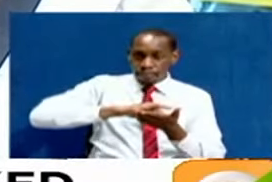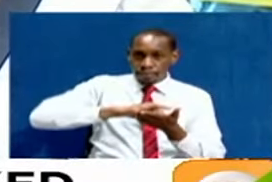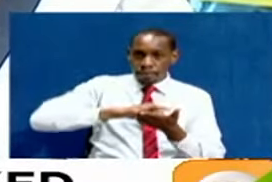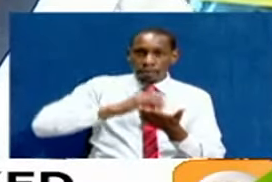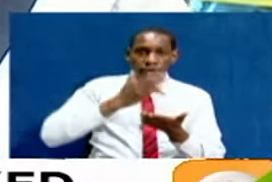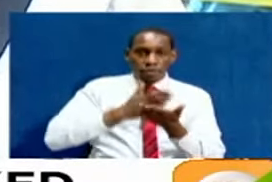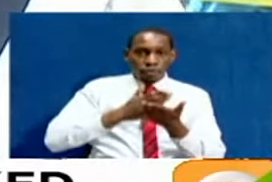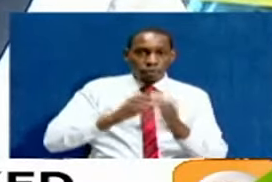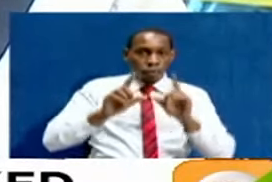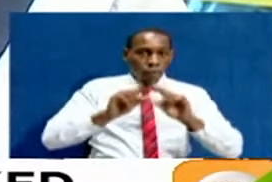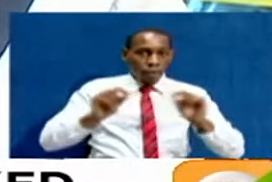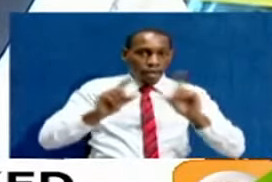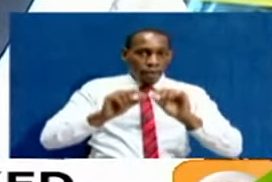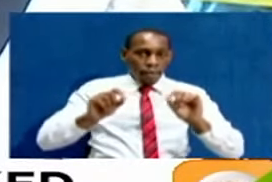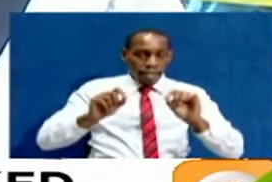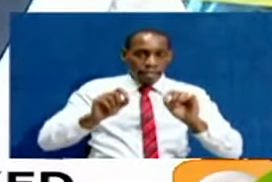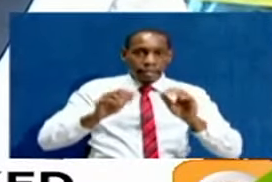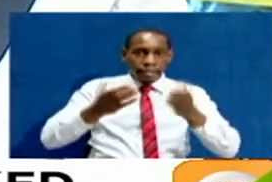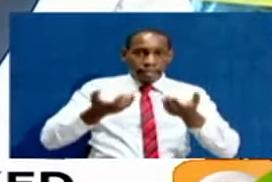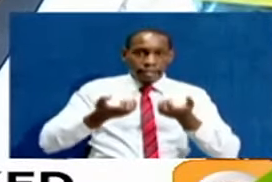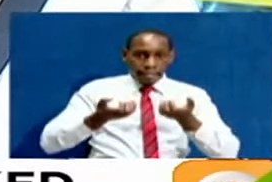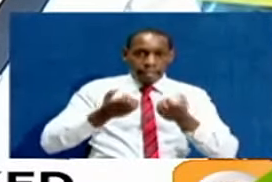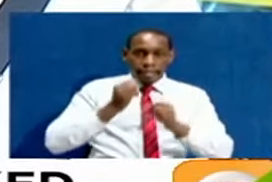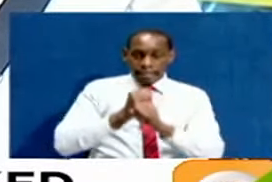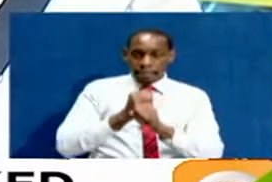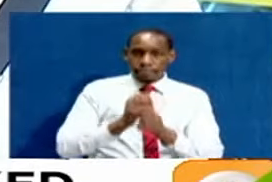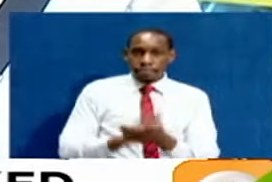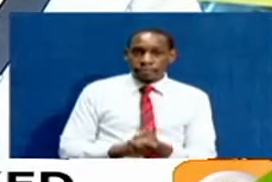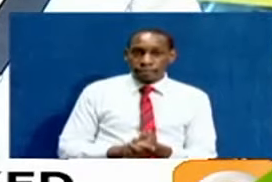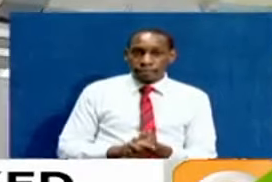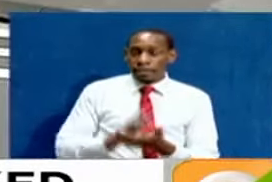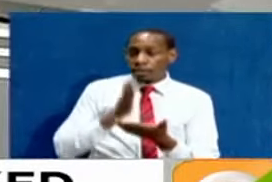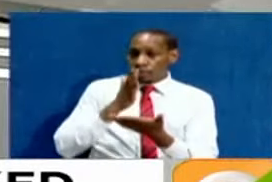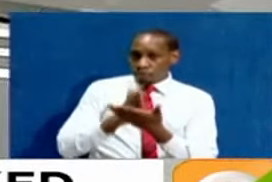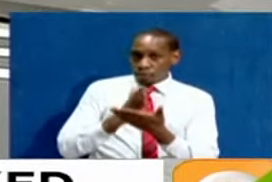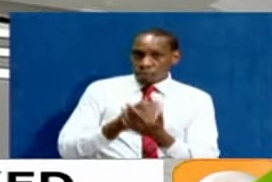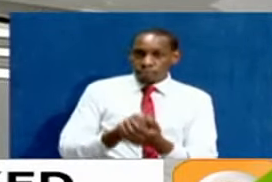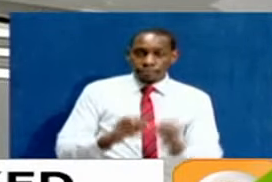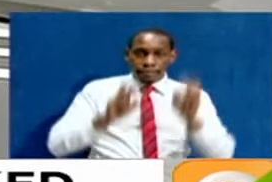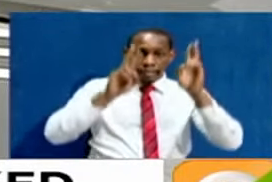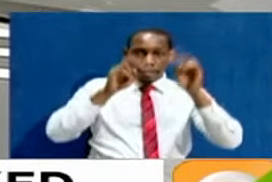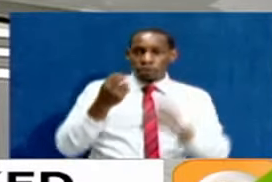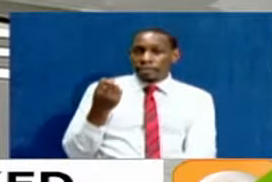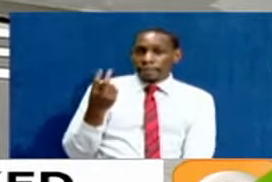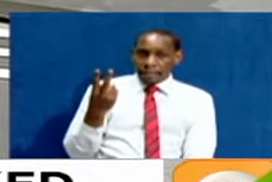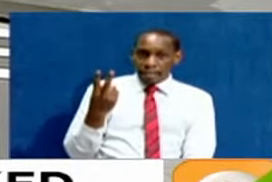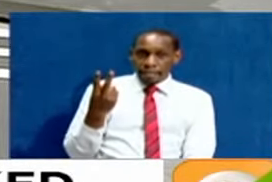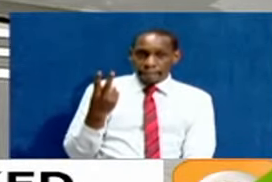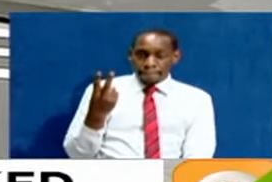some clarifications needed to have been done, Jamila. True. Joe. In fact, there are two issues that